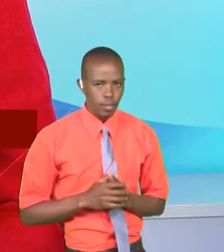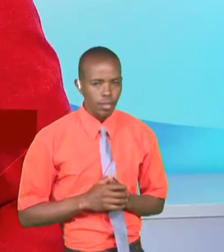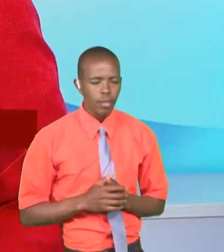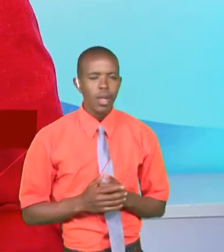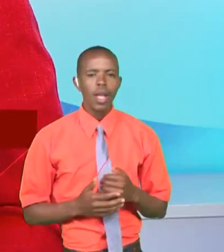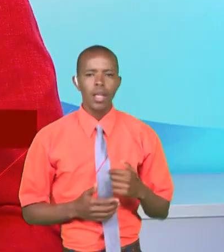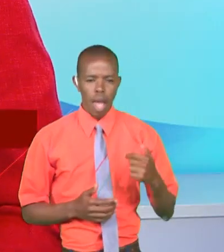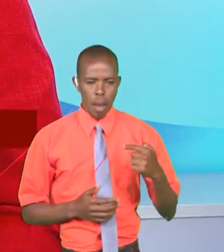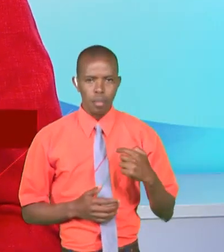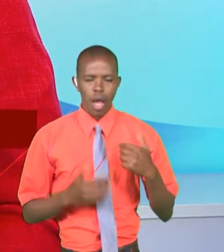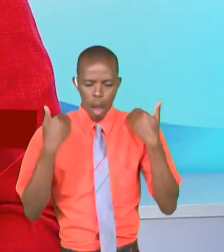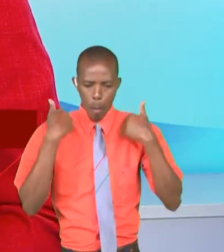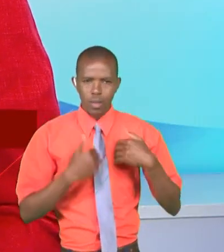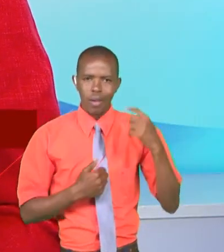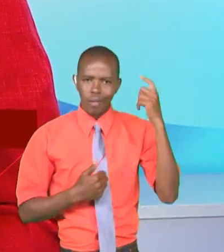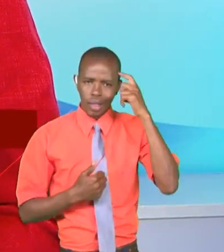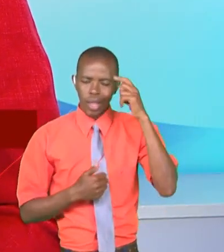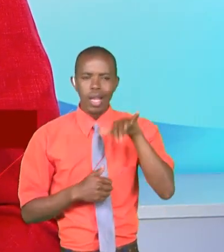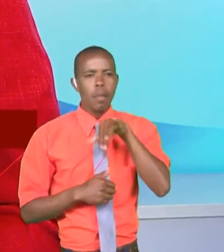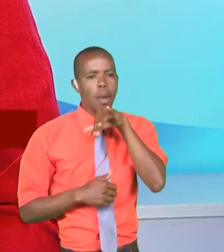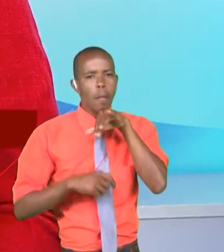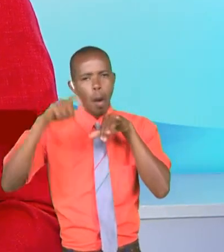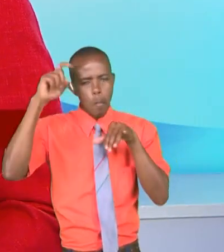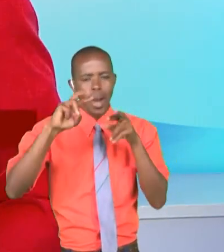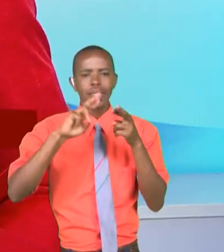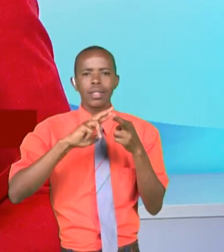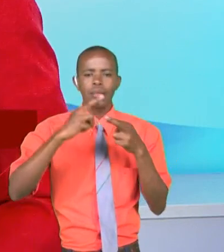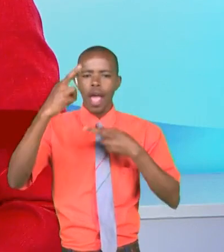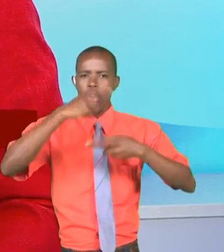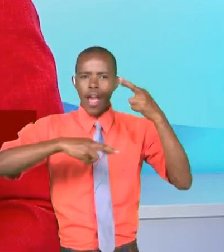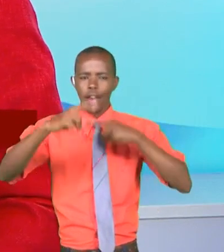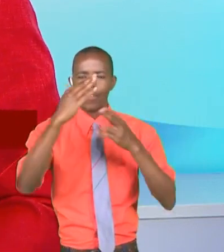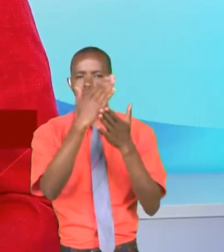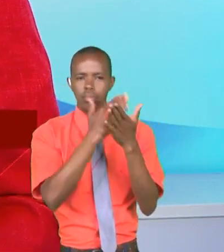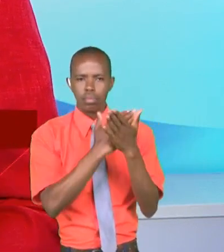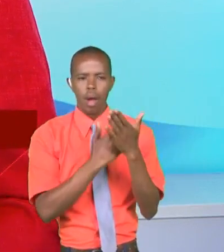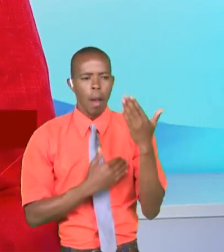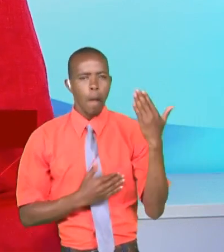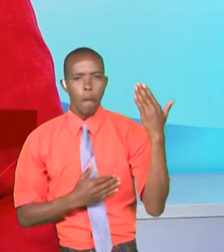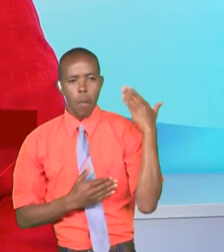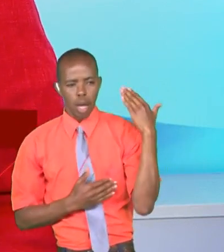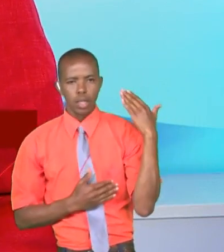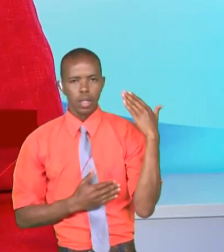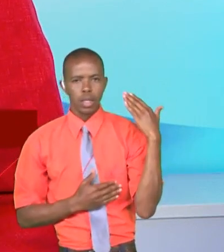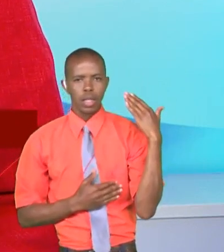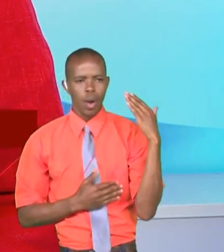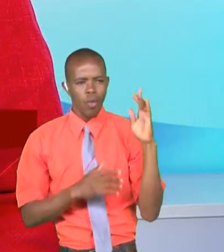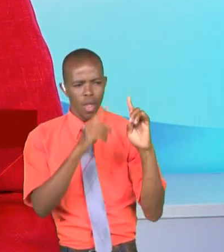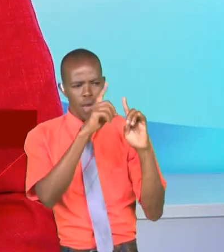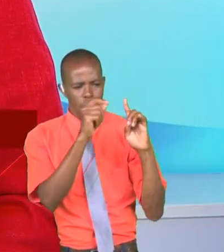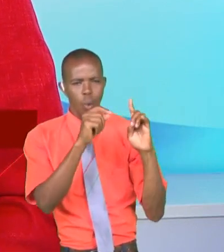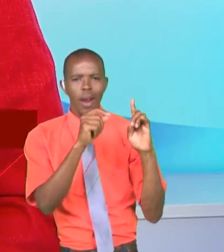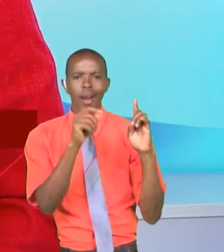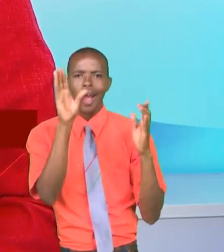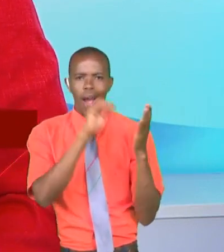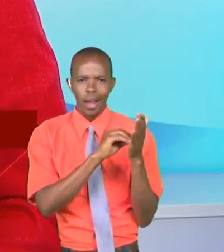think Baba will have to review that statement. Because he said that in the past, but now called to those words again,